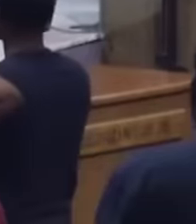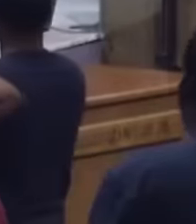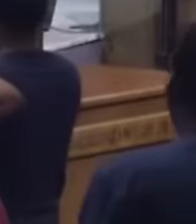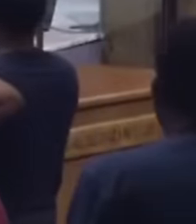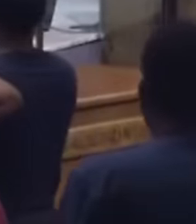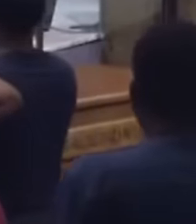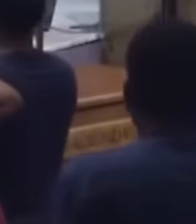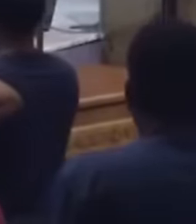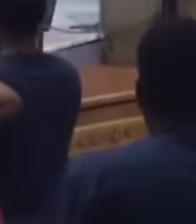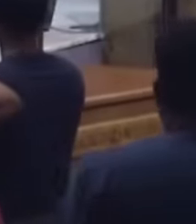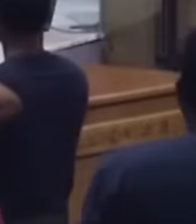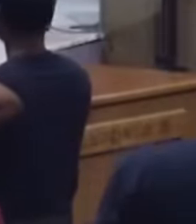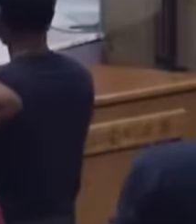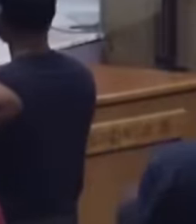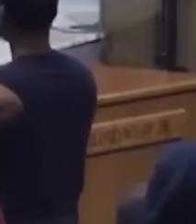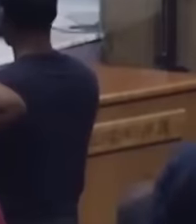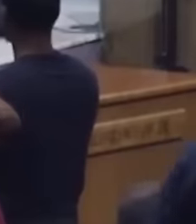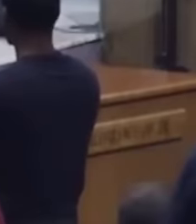Give me some courtyard space.